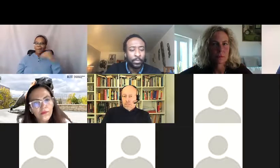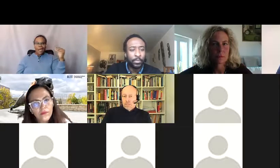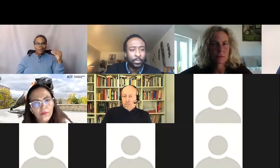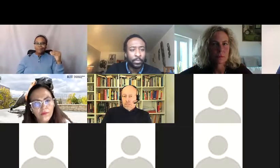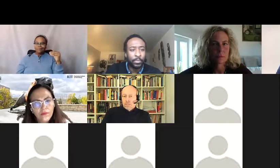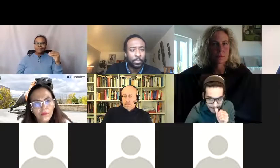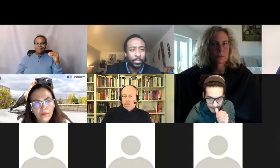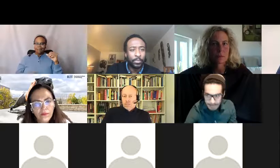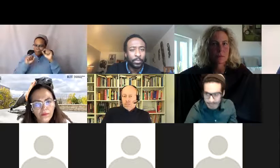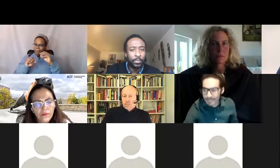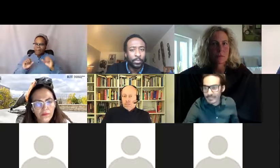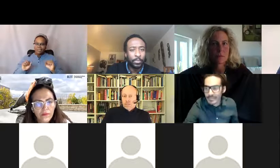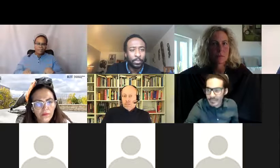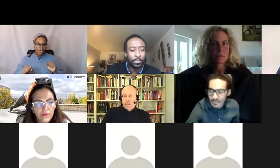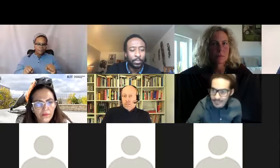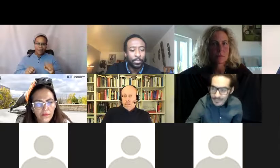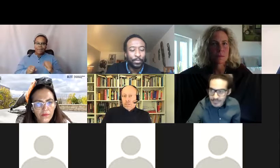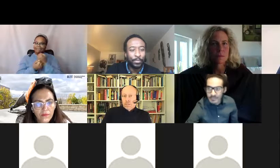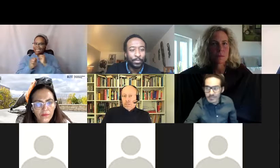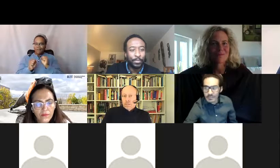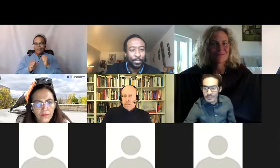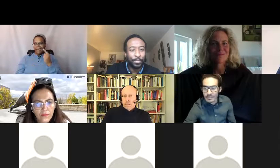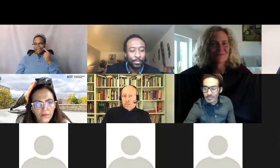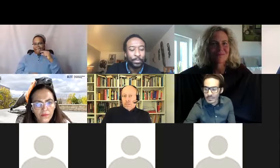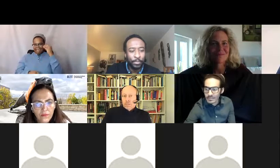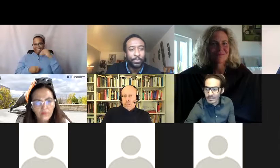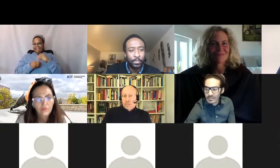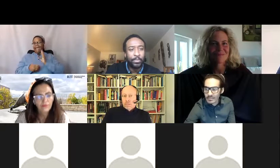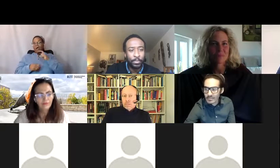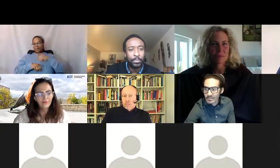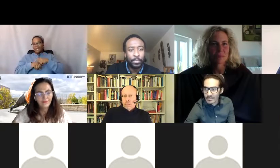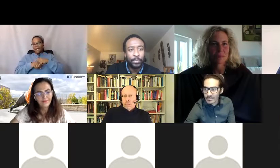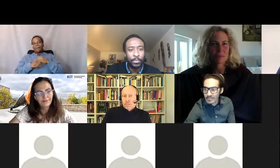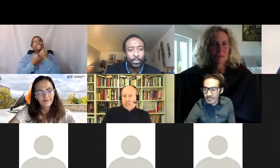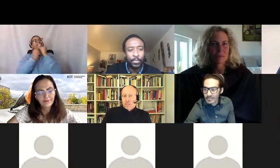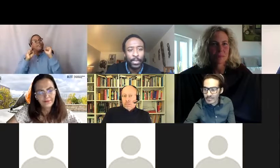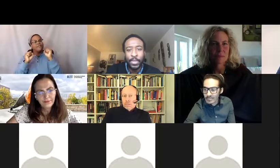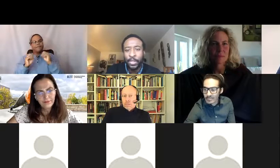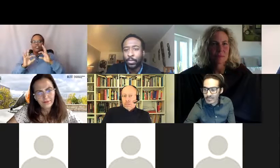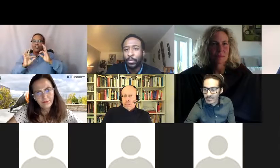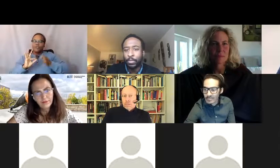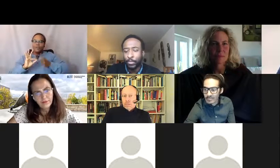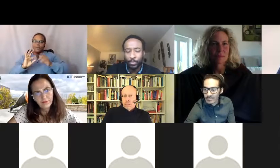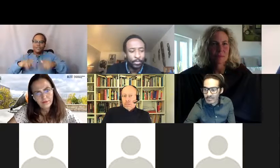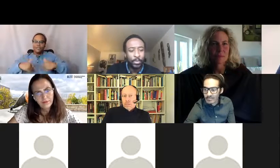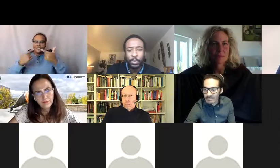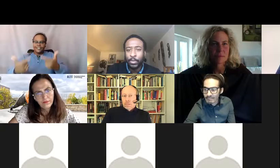can, safely, I think, given our times, very, very safely. But yeah. Thank you.